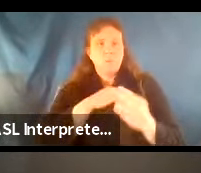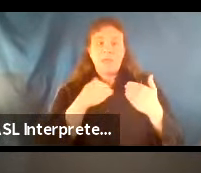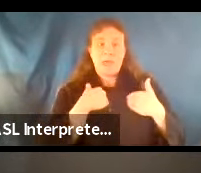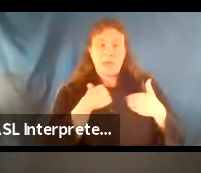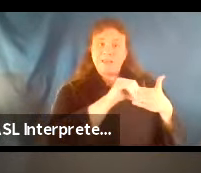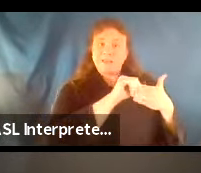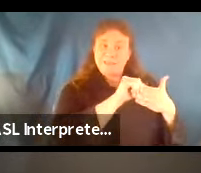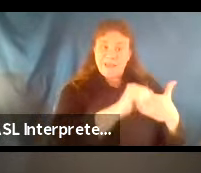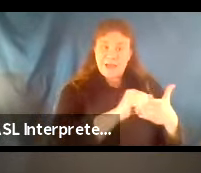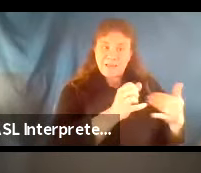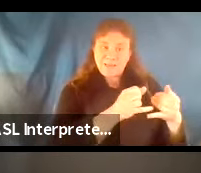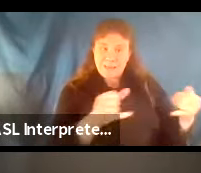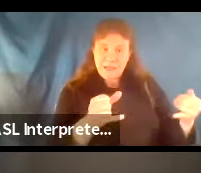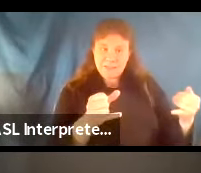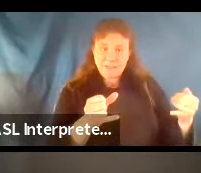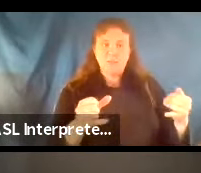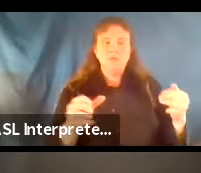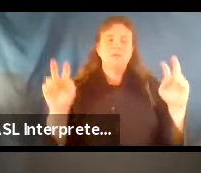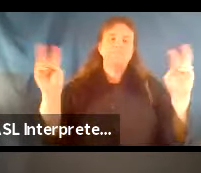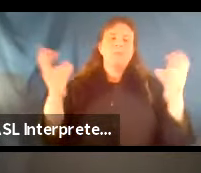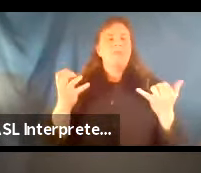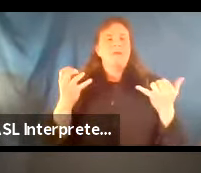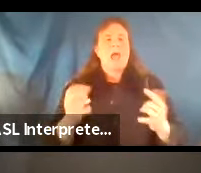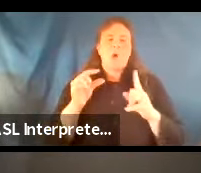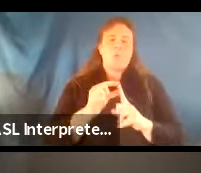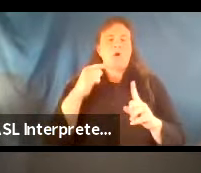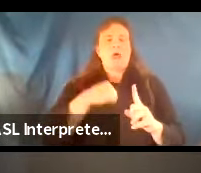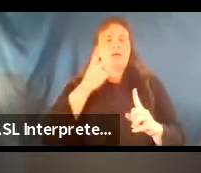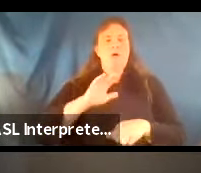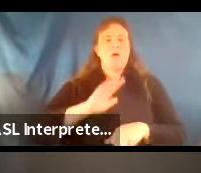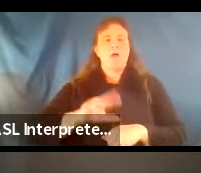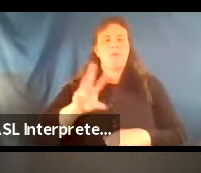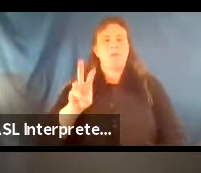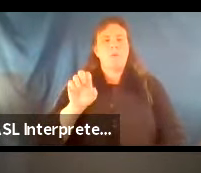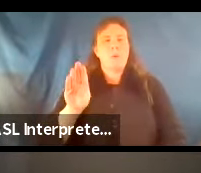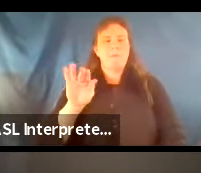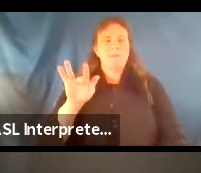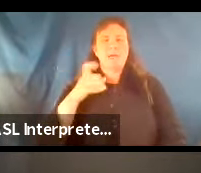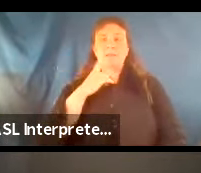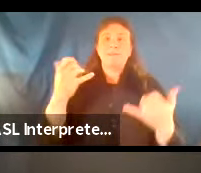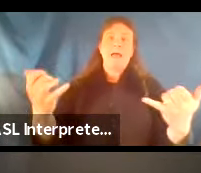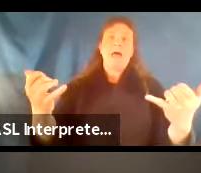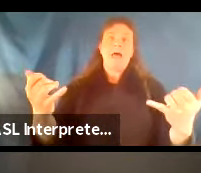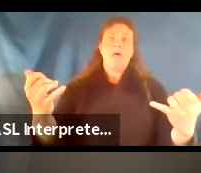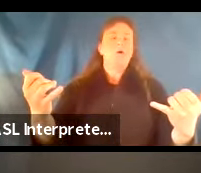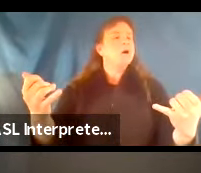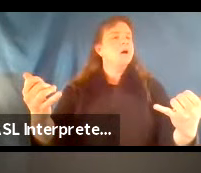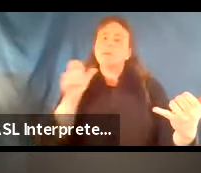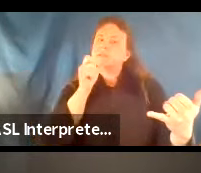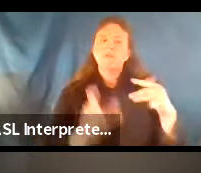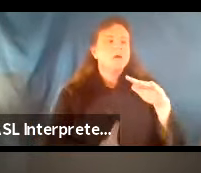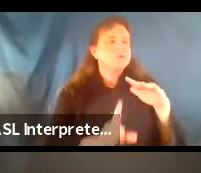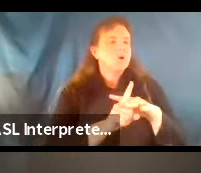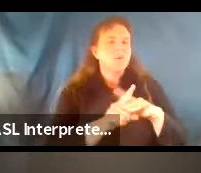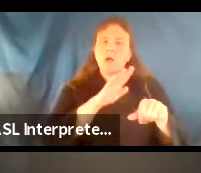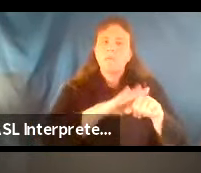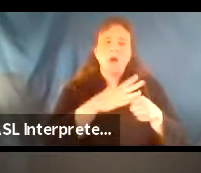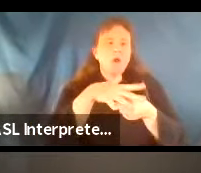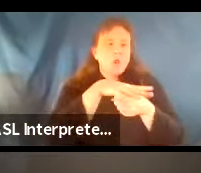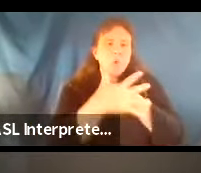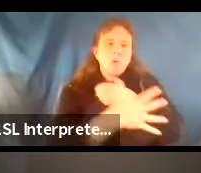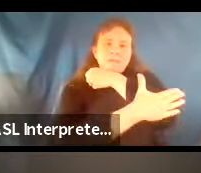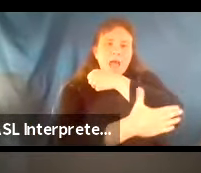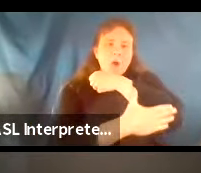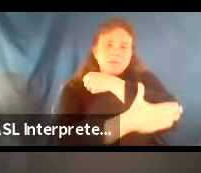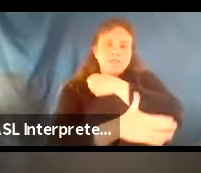now word that I saw on the website was very much appreciated, but it's not what I'm seeing on county websites. So just wanted to